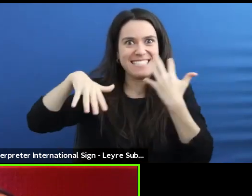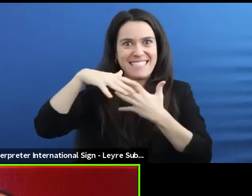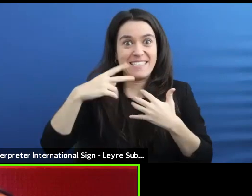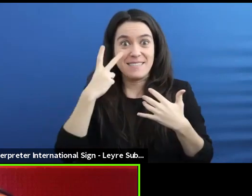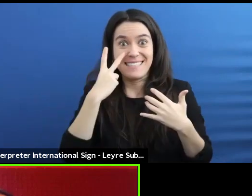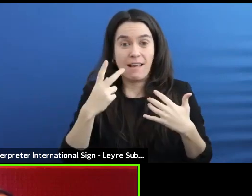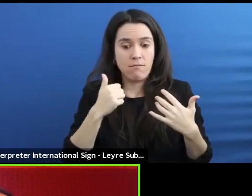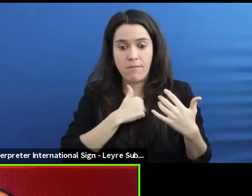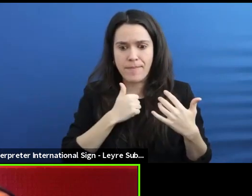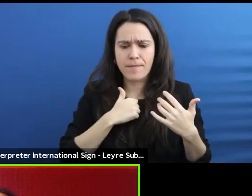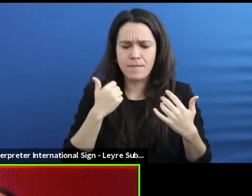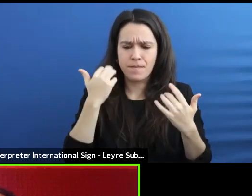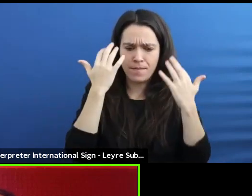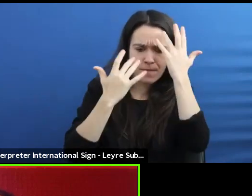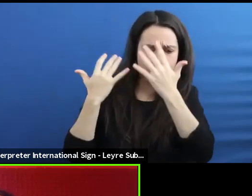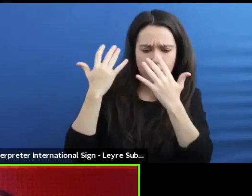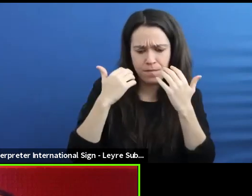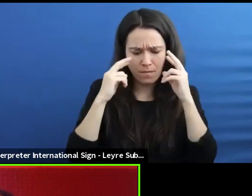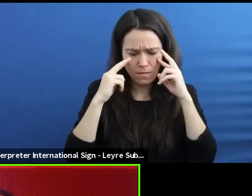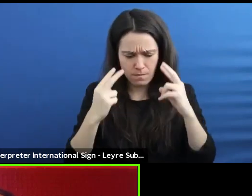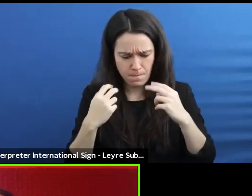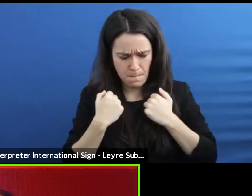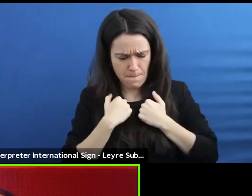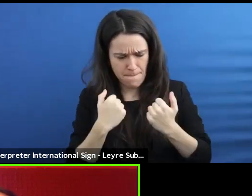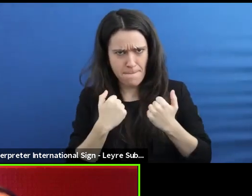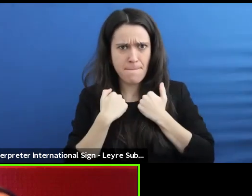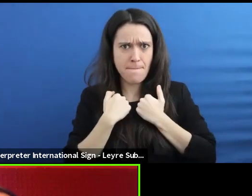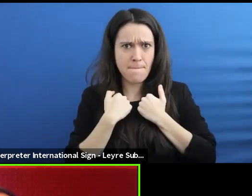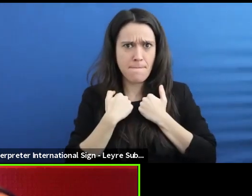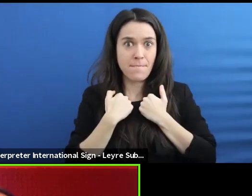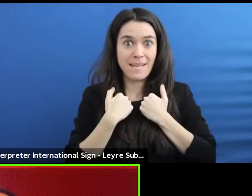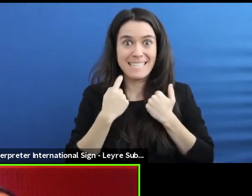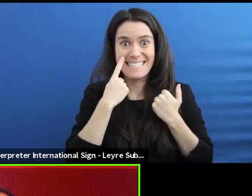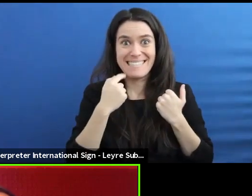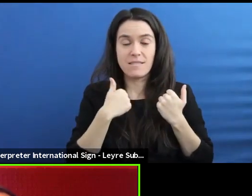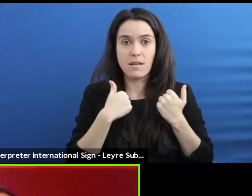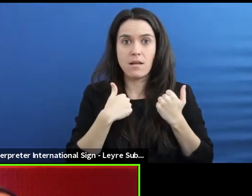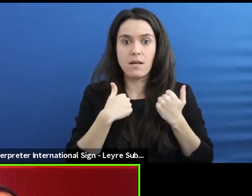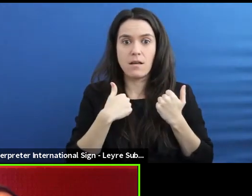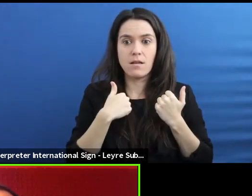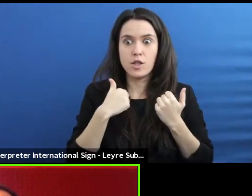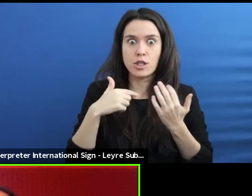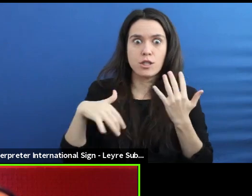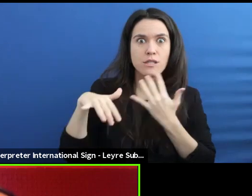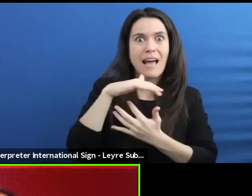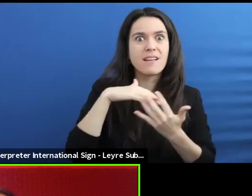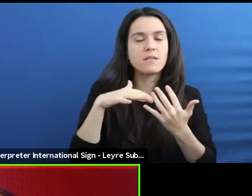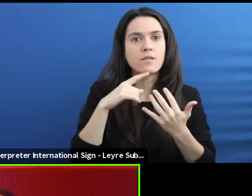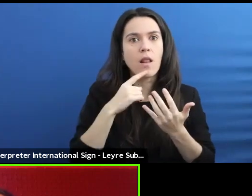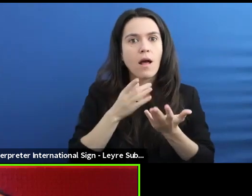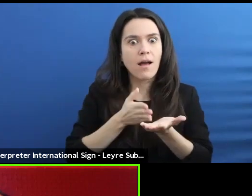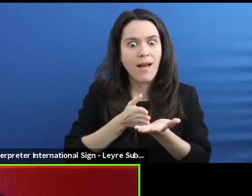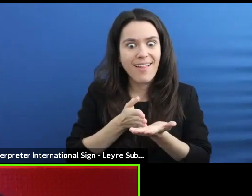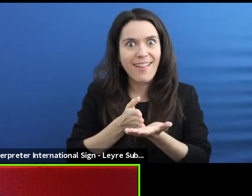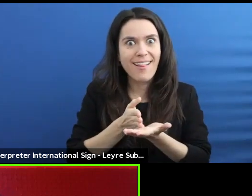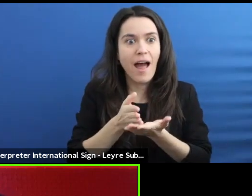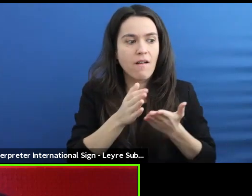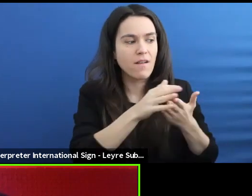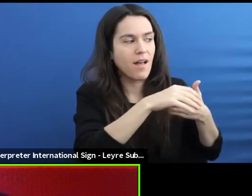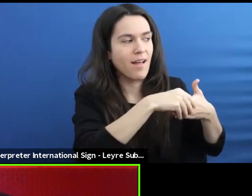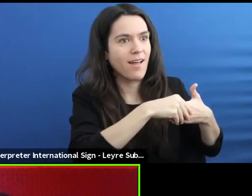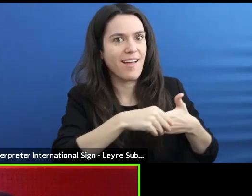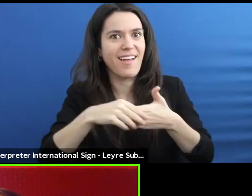self understanding, especially from theaters, they understand their role in society in the middle of this transformation process to initiate and